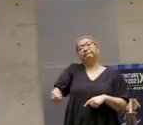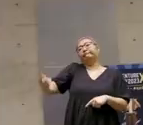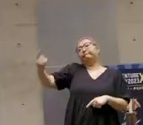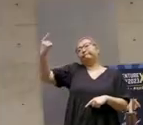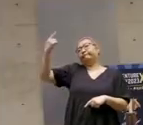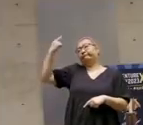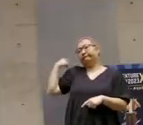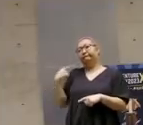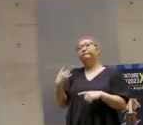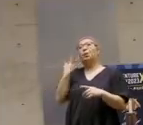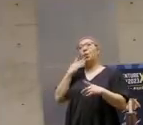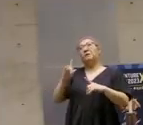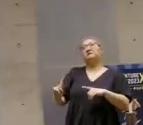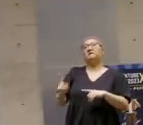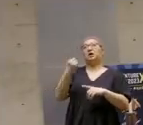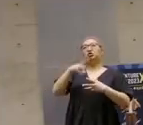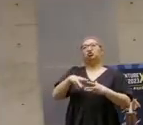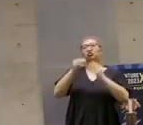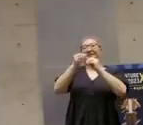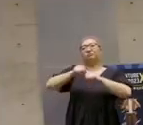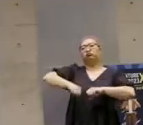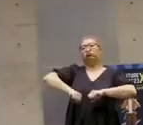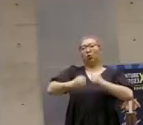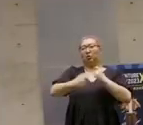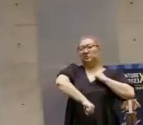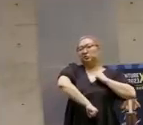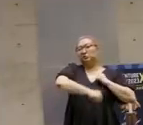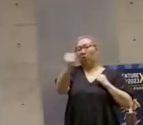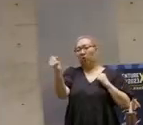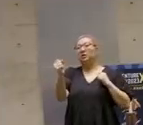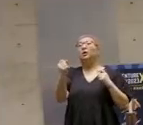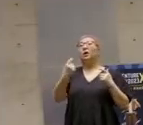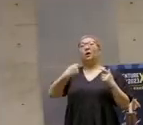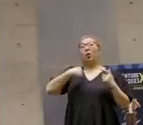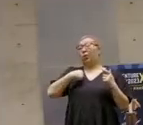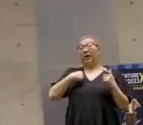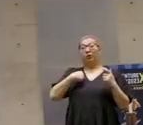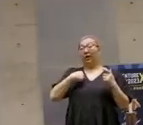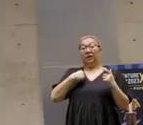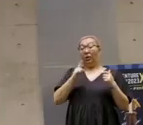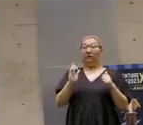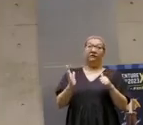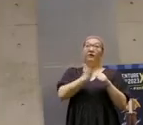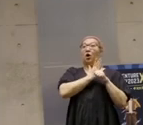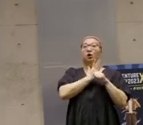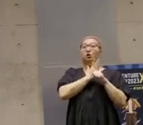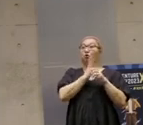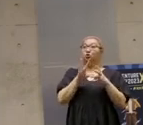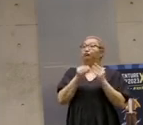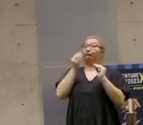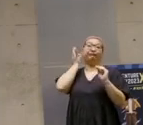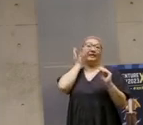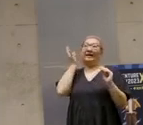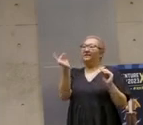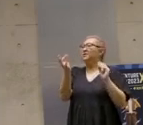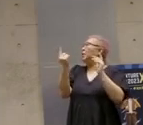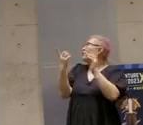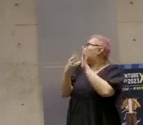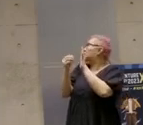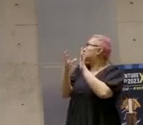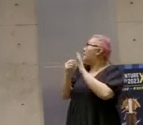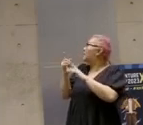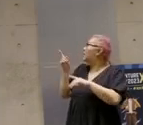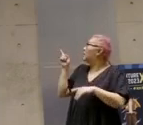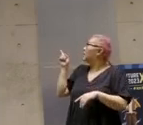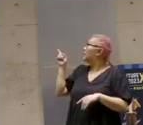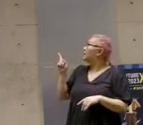hints into games. So I'll just show you a very quick clip. This guy's stuck. He gets his lipstick. You're desperate.